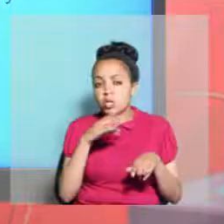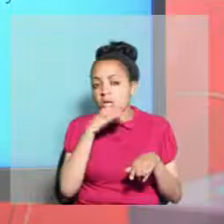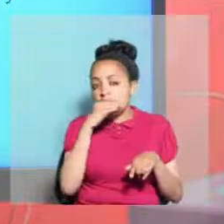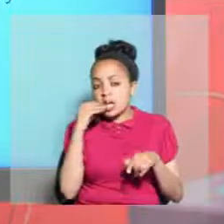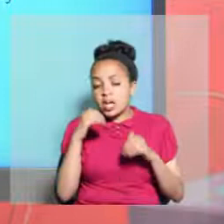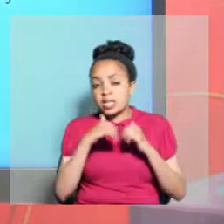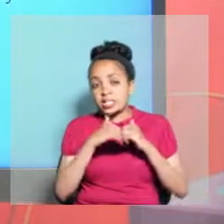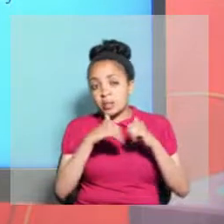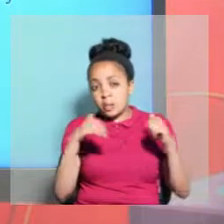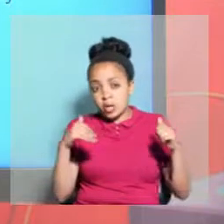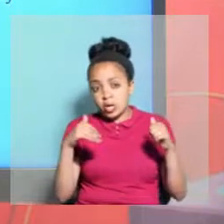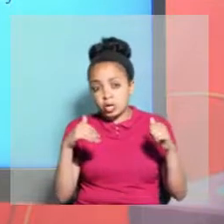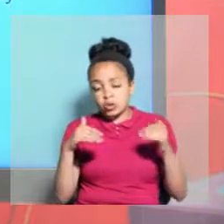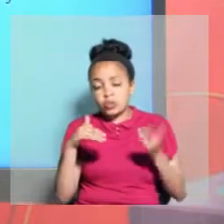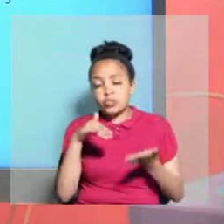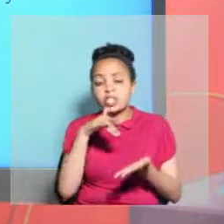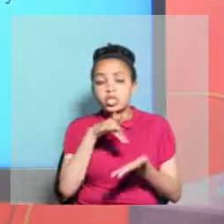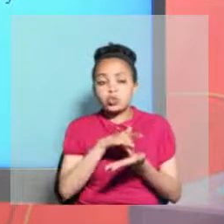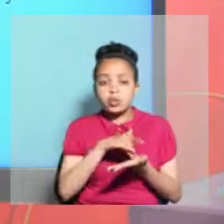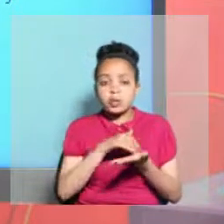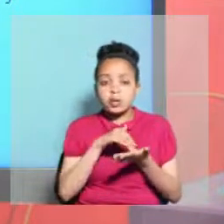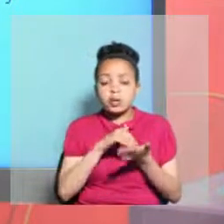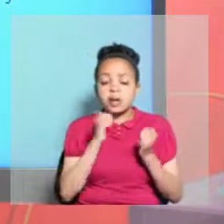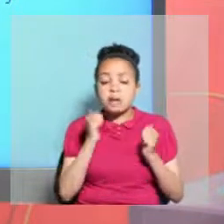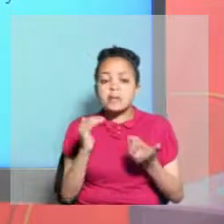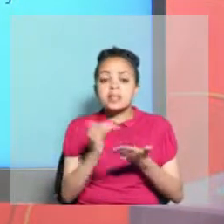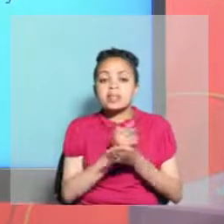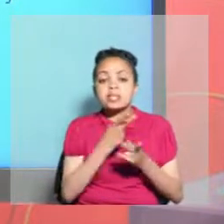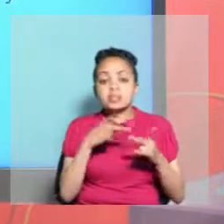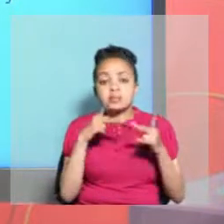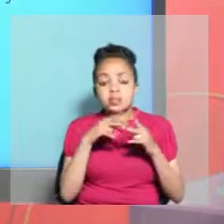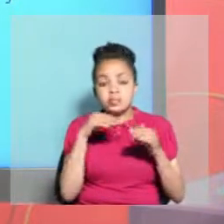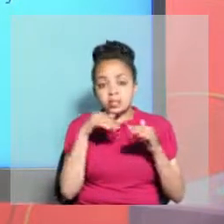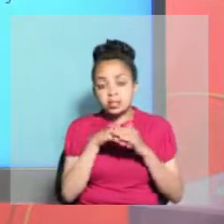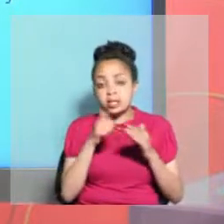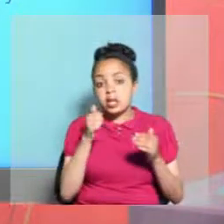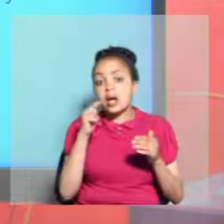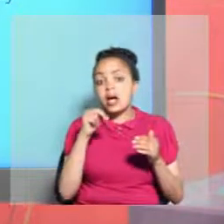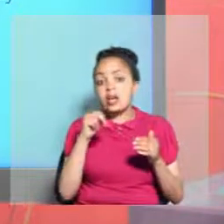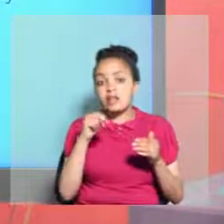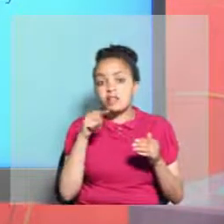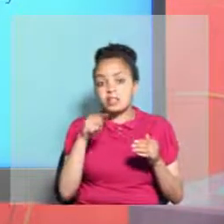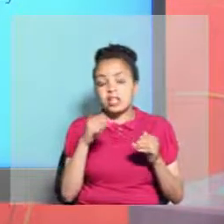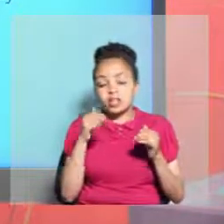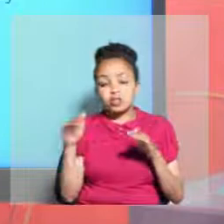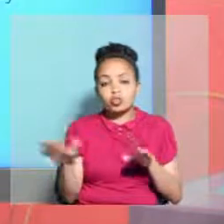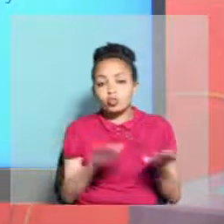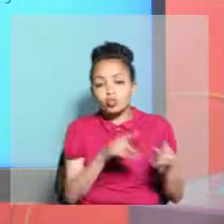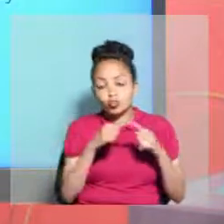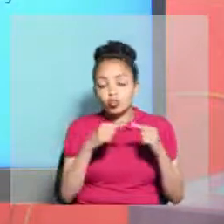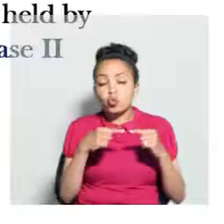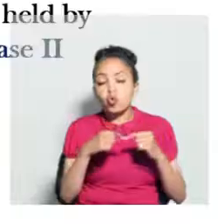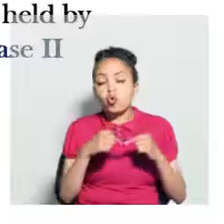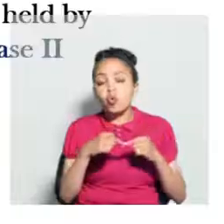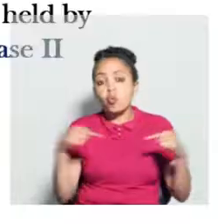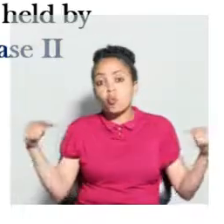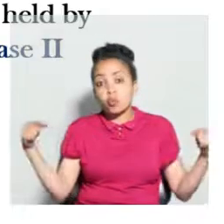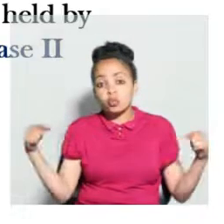And the separation of centromere can be takes place during anaphase 2 that move to opposite pole.